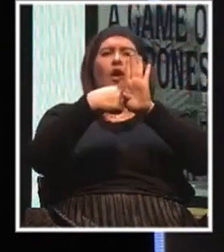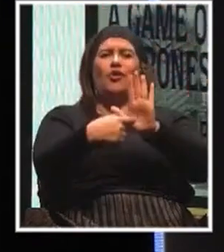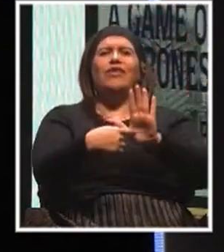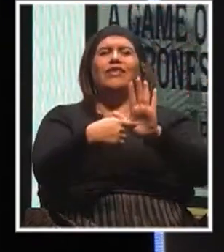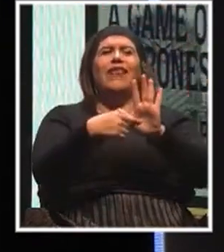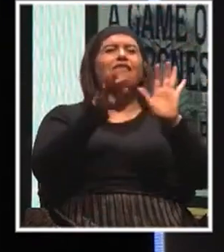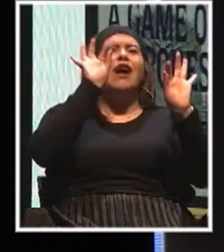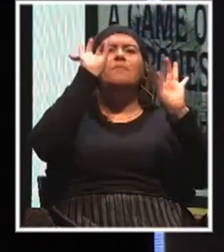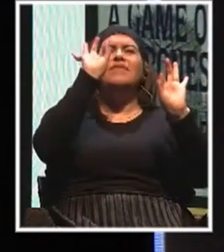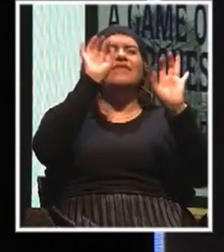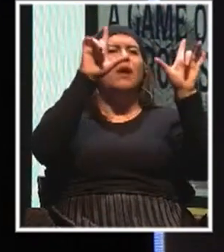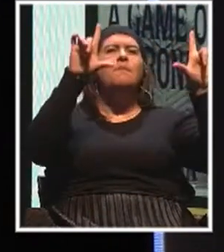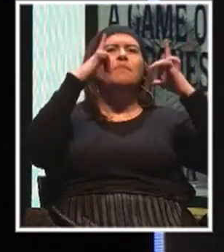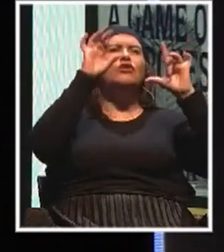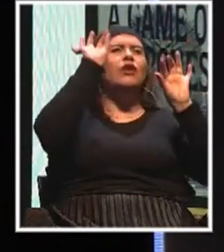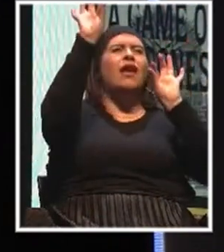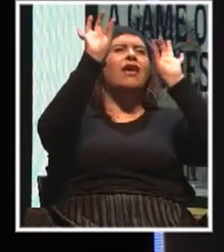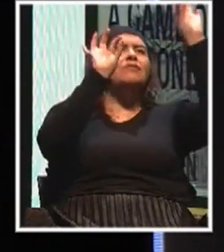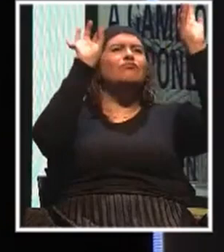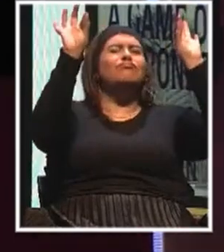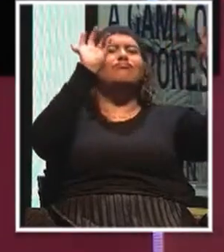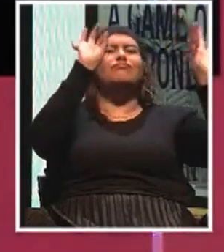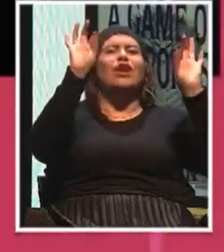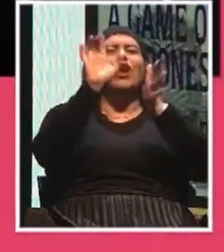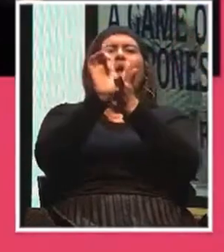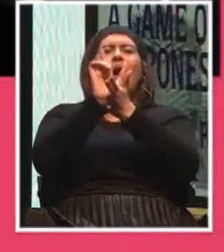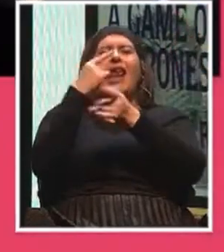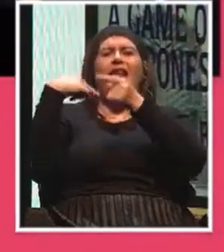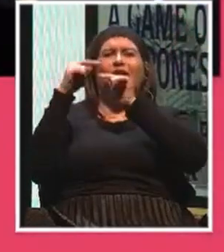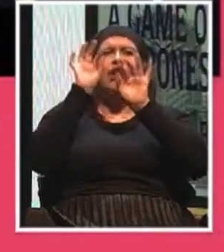were supposed to be in the story. So